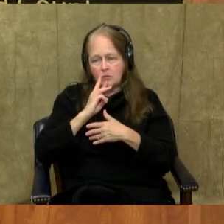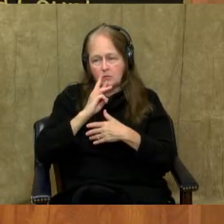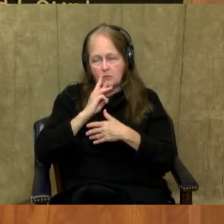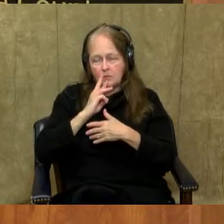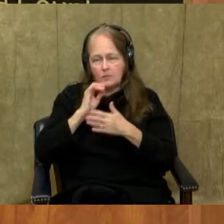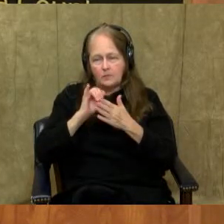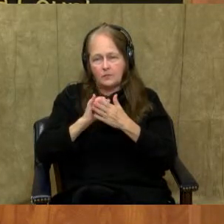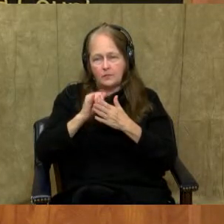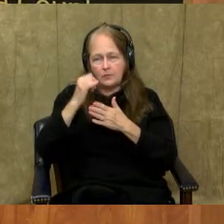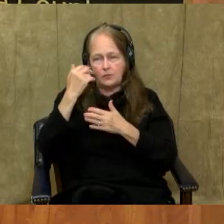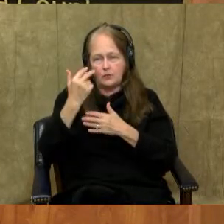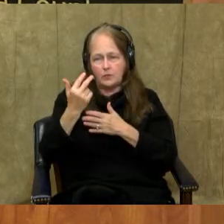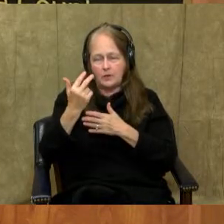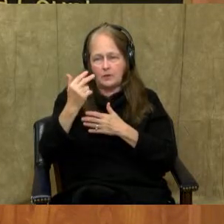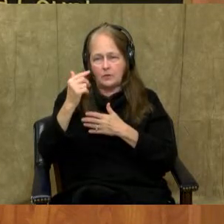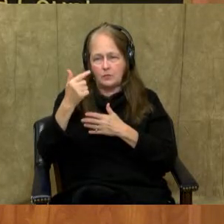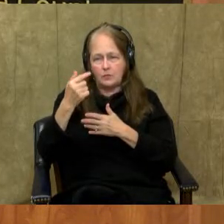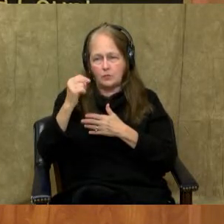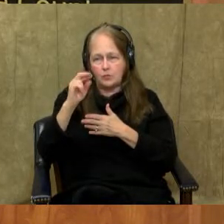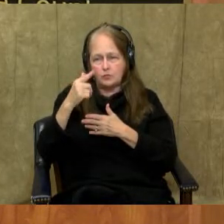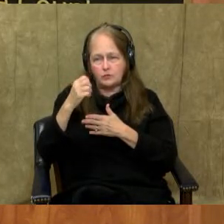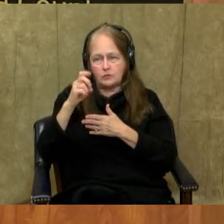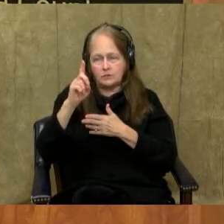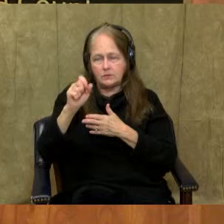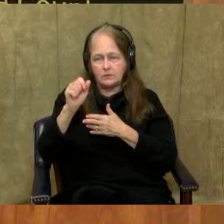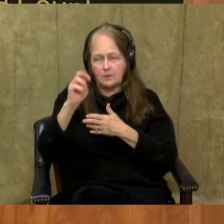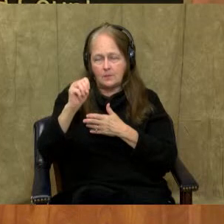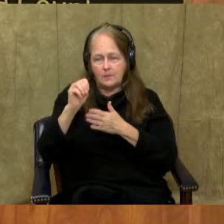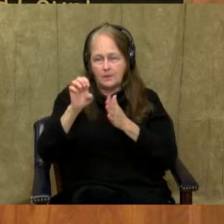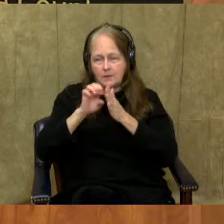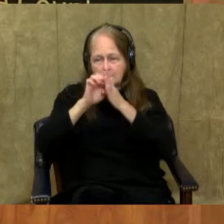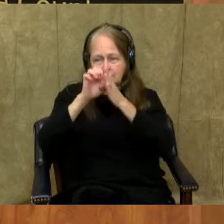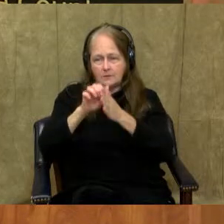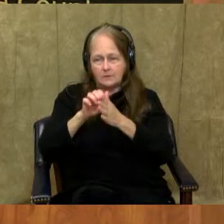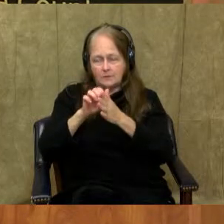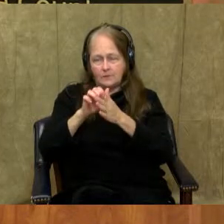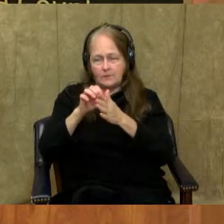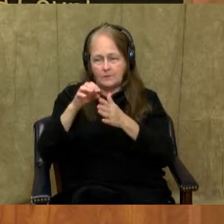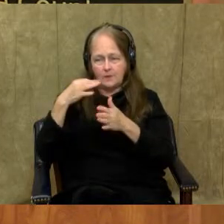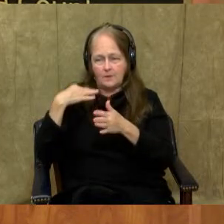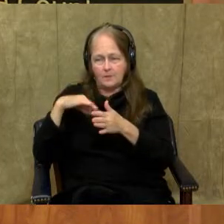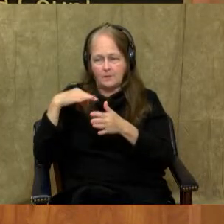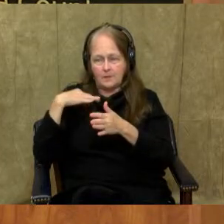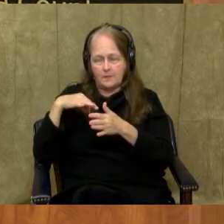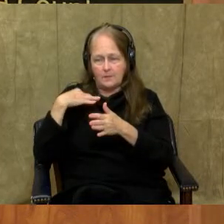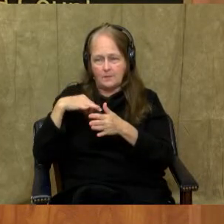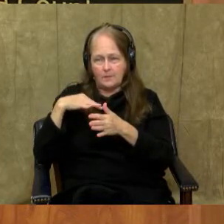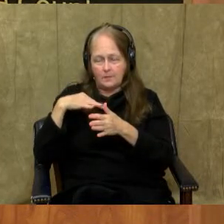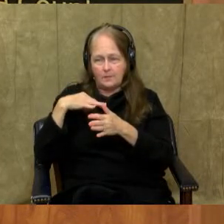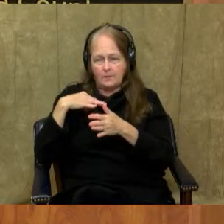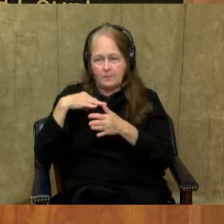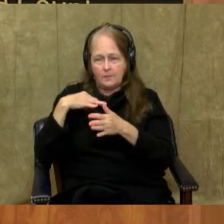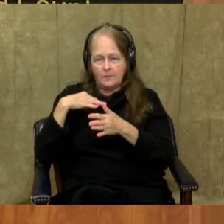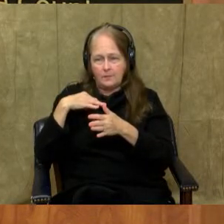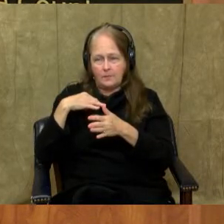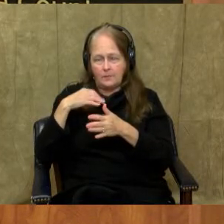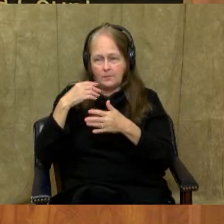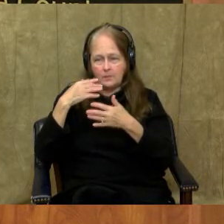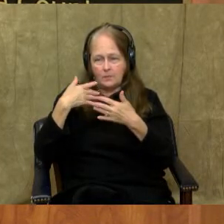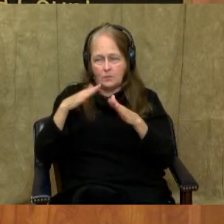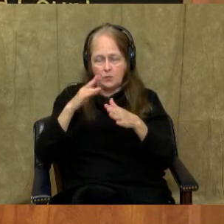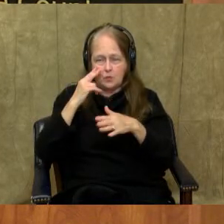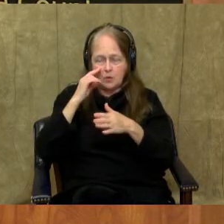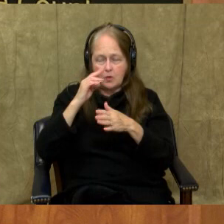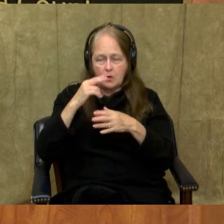Three Gorges Dam is an example of something that's brought benefits and drawbacks. So let's also